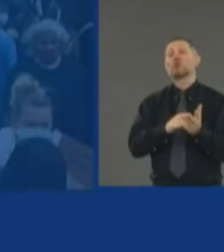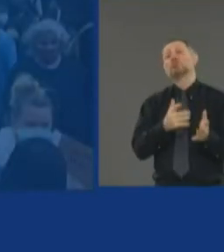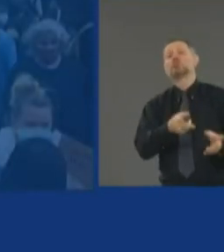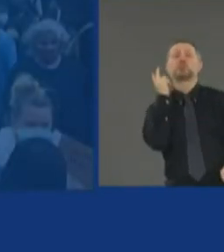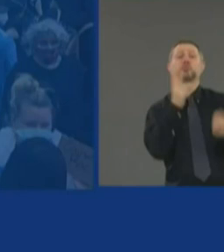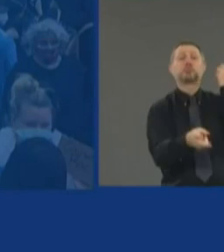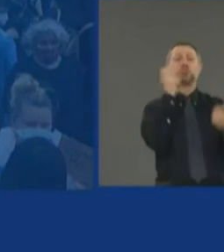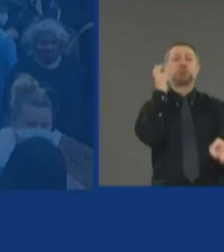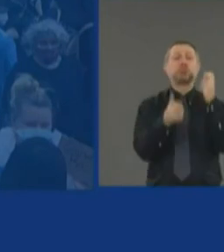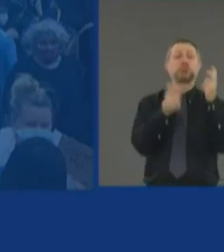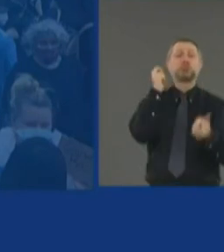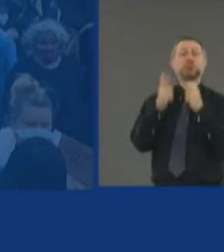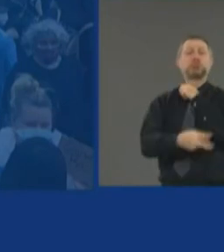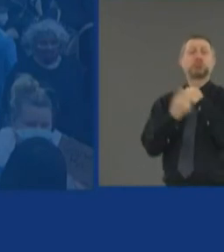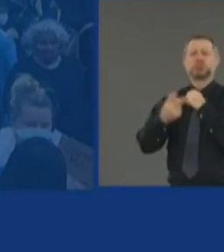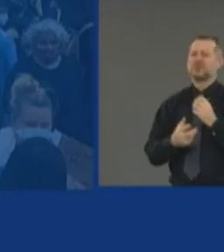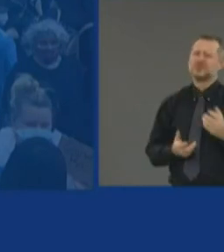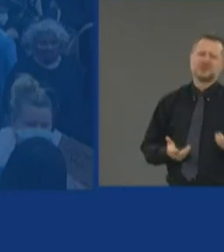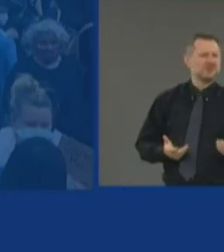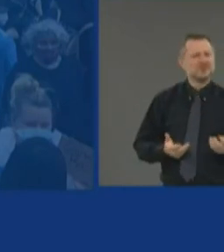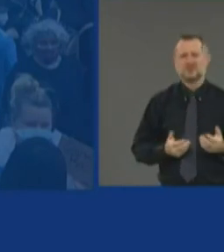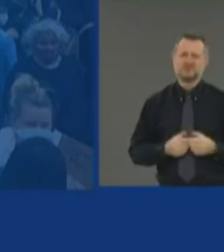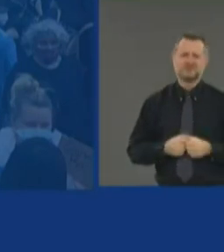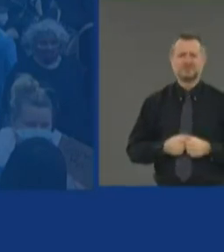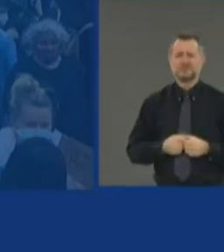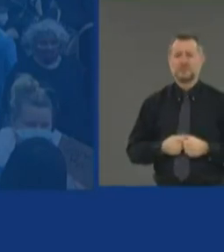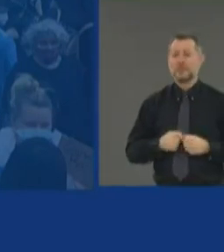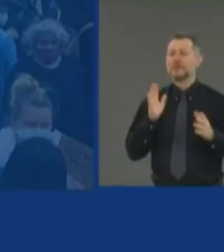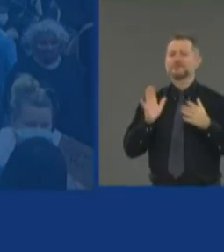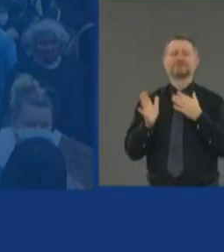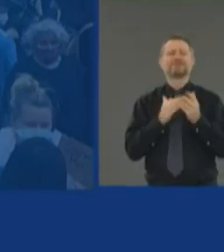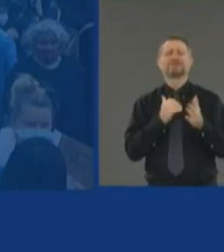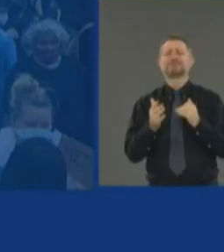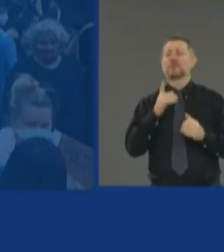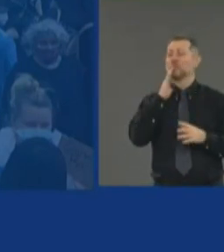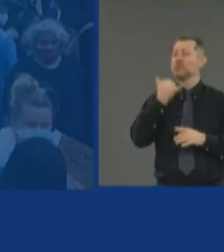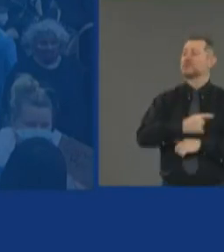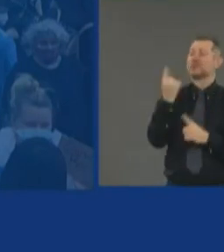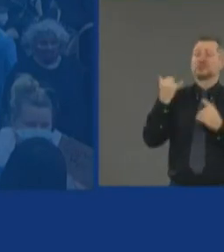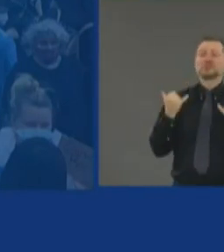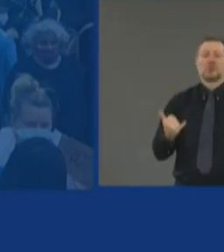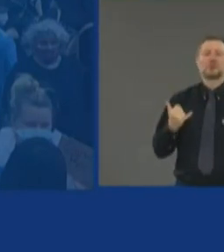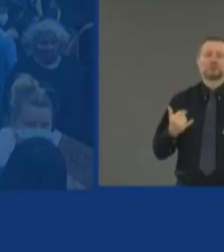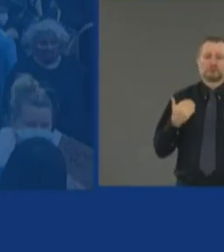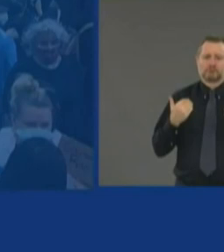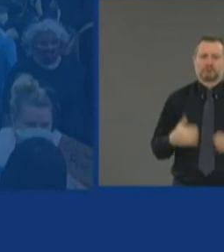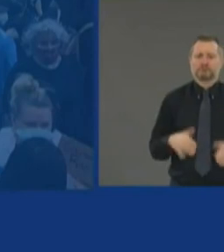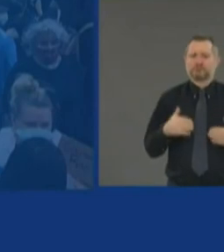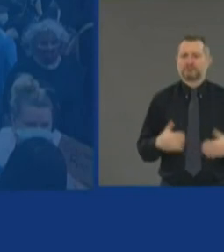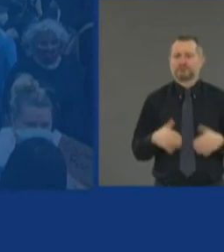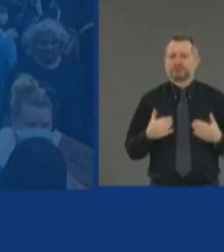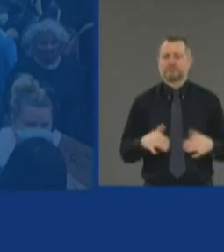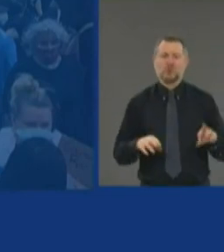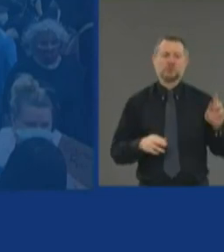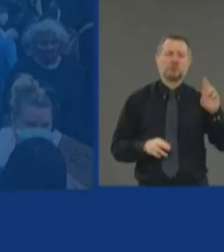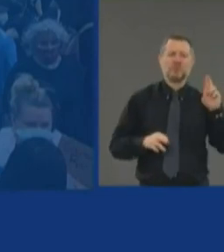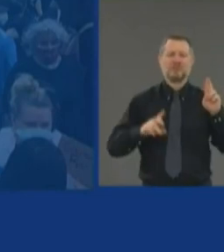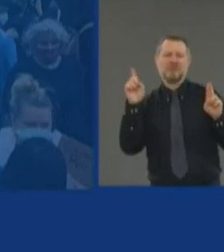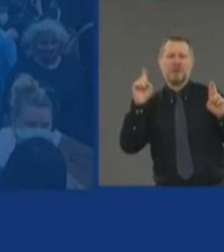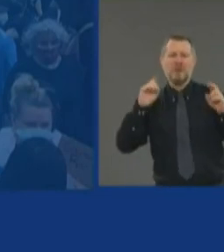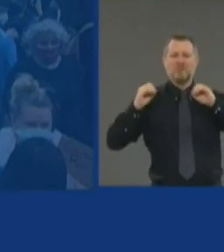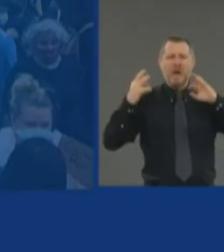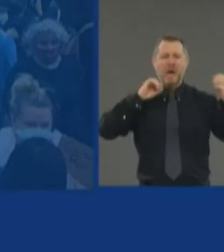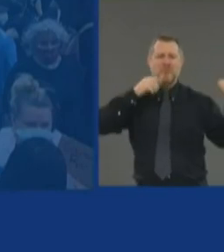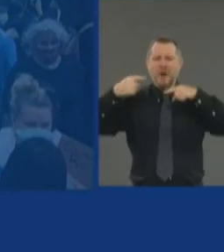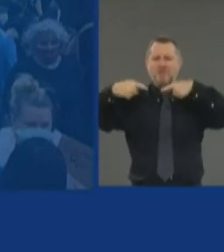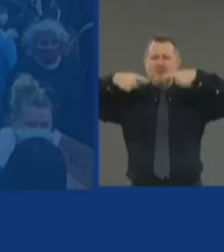other. And even in this politically partisan, racially charged environment, there